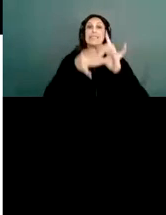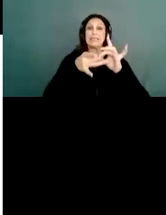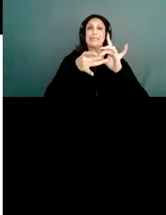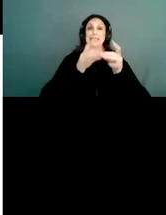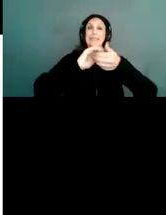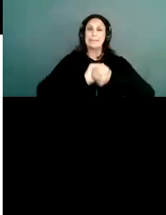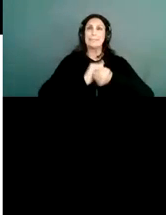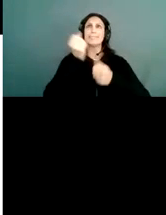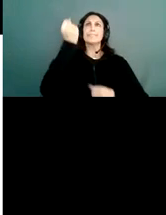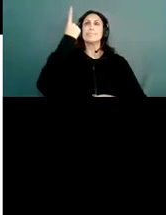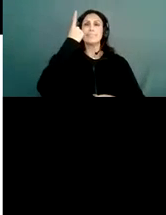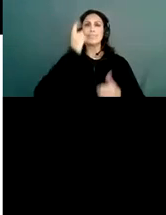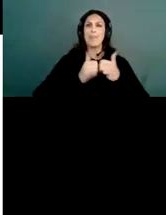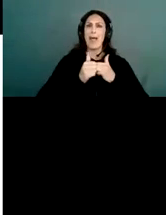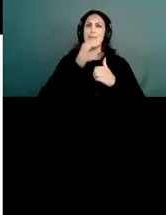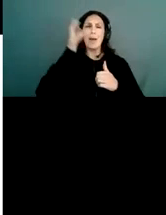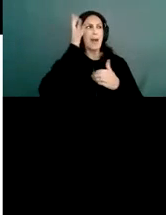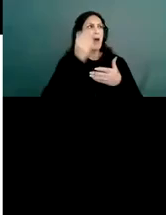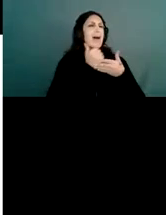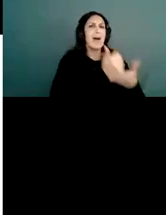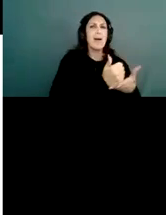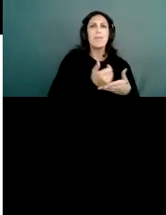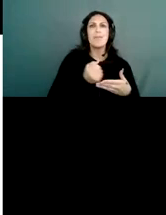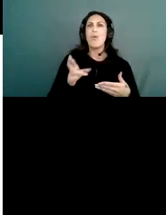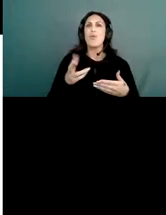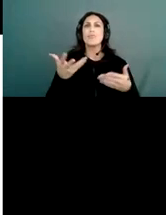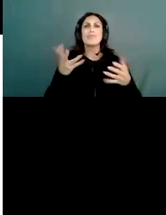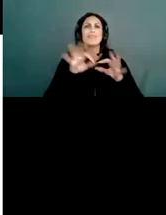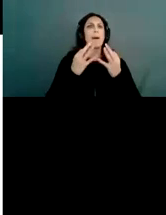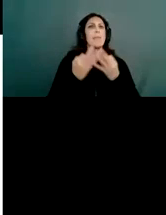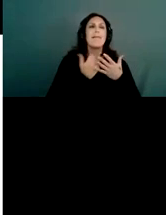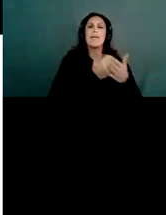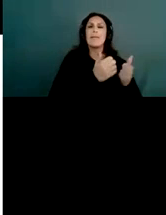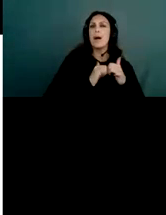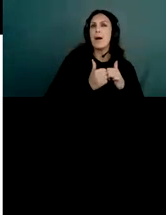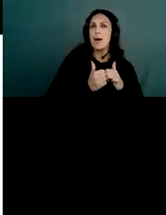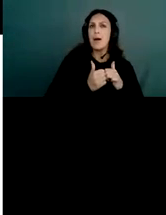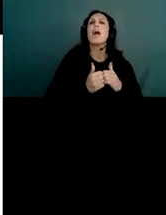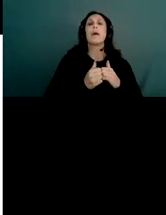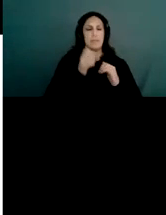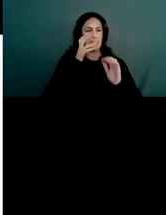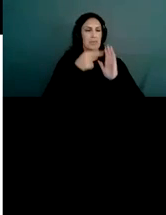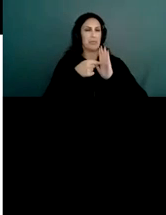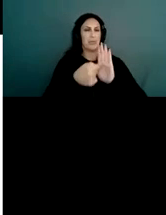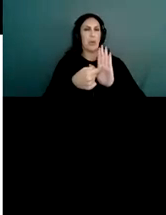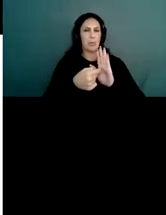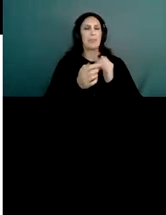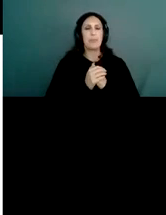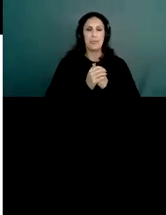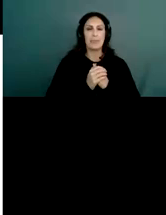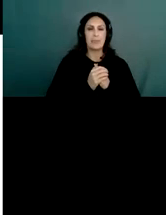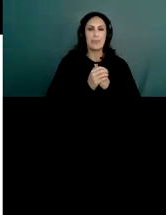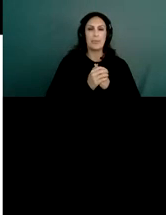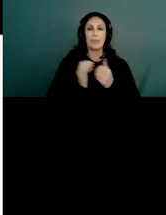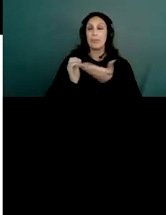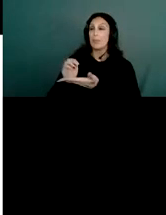there, like I spoke before, there's a very robust resource hub that I'm going to show to you in a minute. But first, I'm going to have Janet go